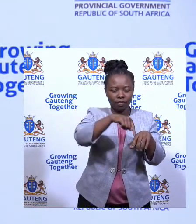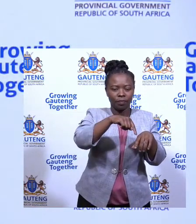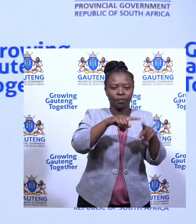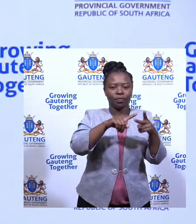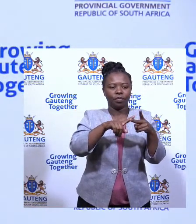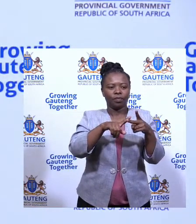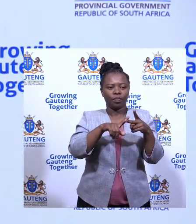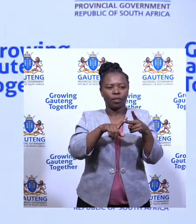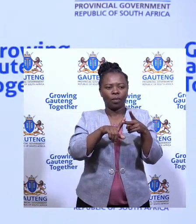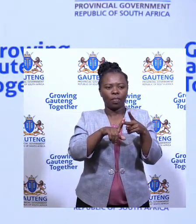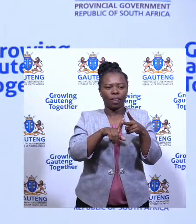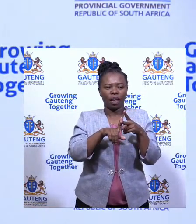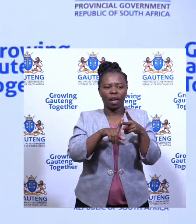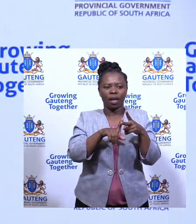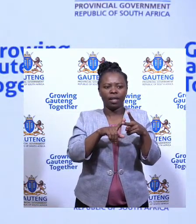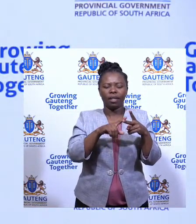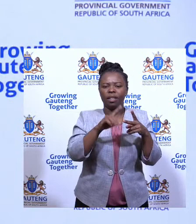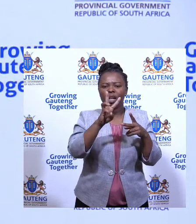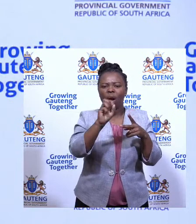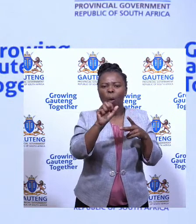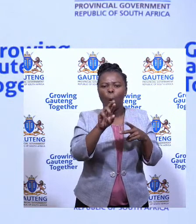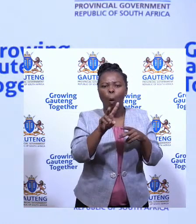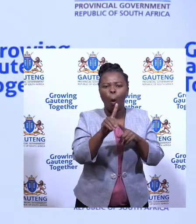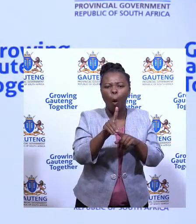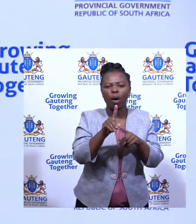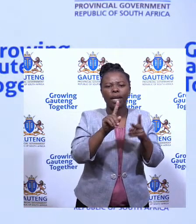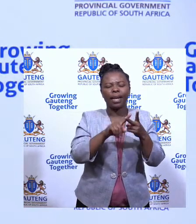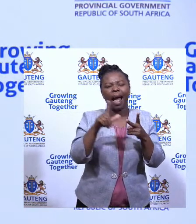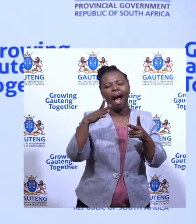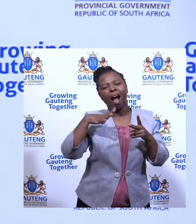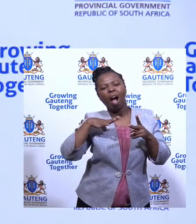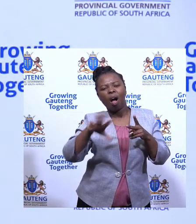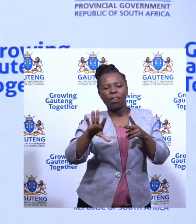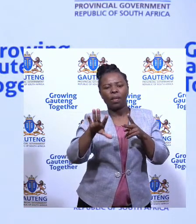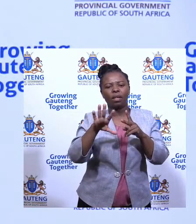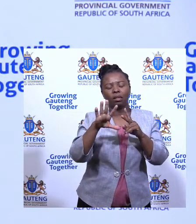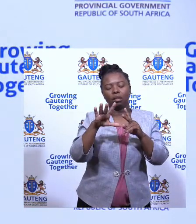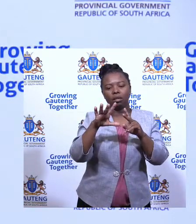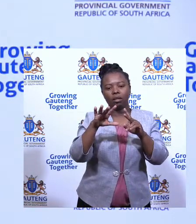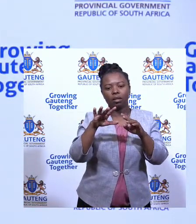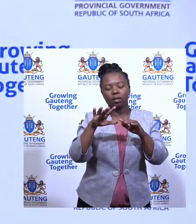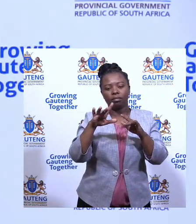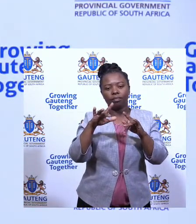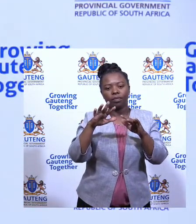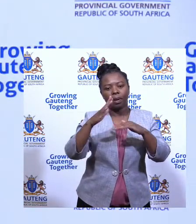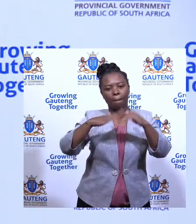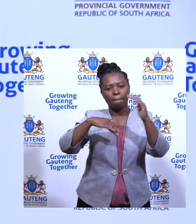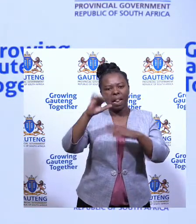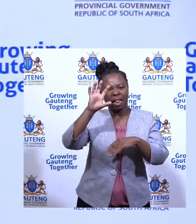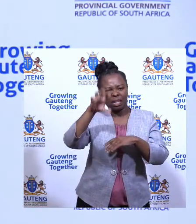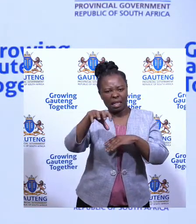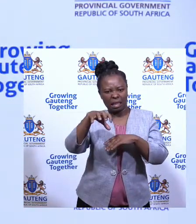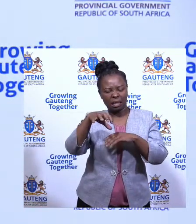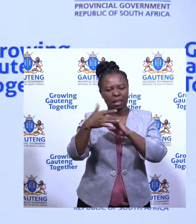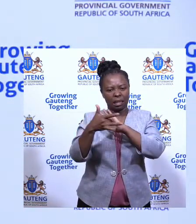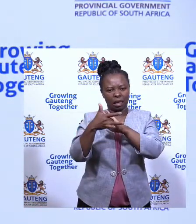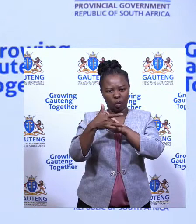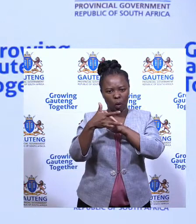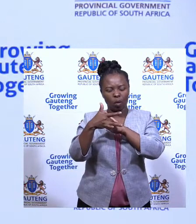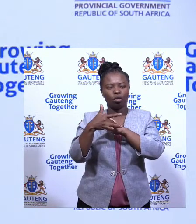30-bed prefabricated wards and alternative building technologies that can specifically be applied